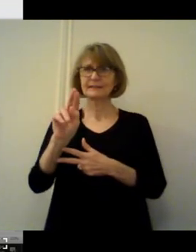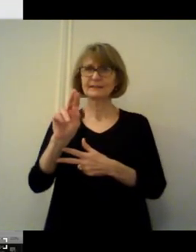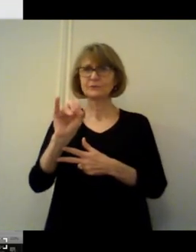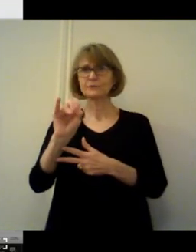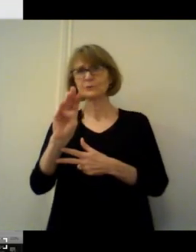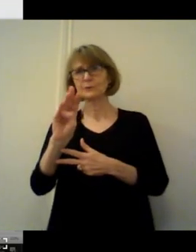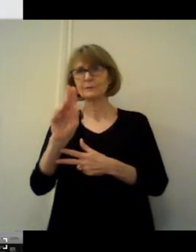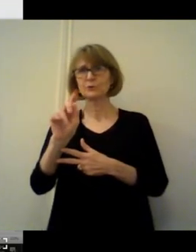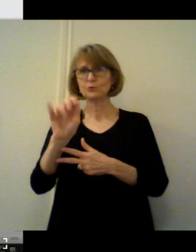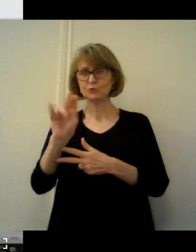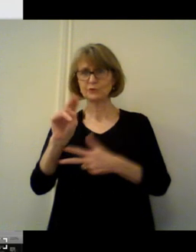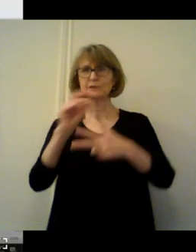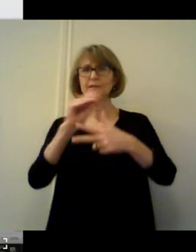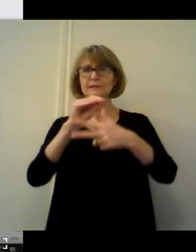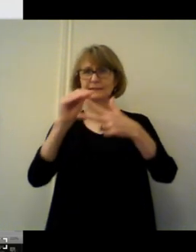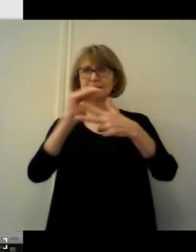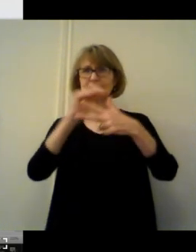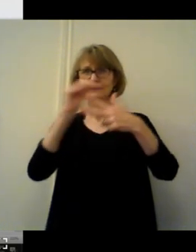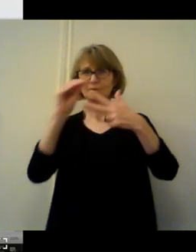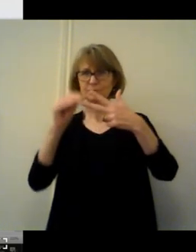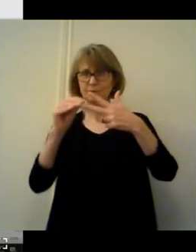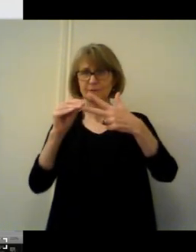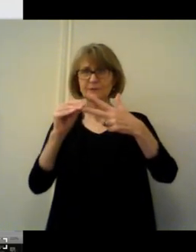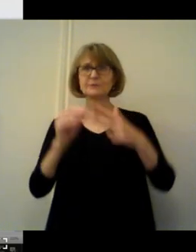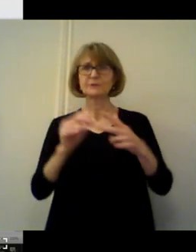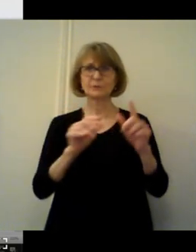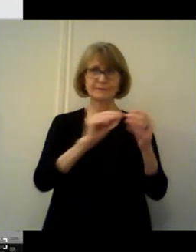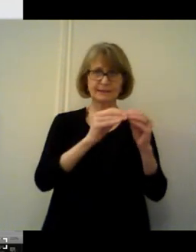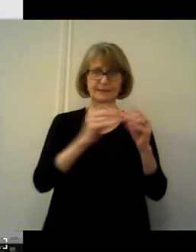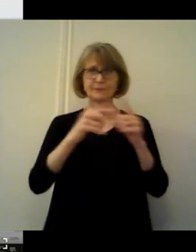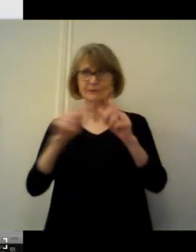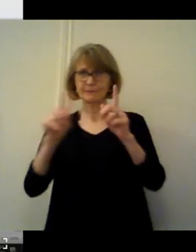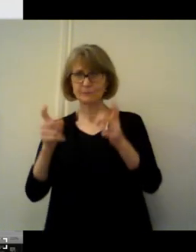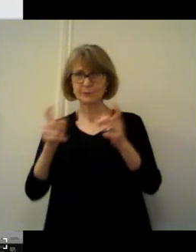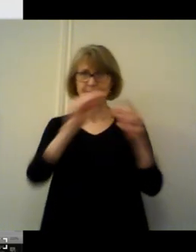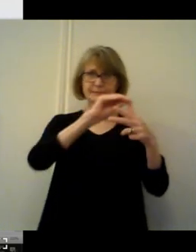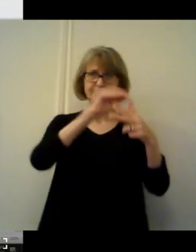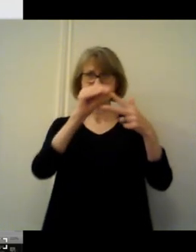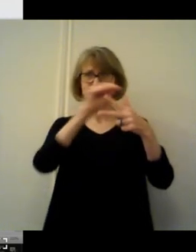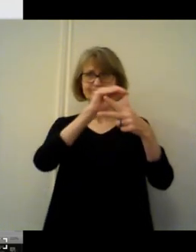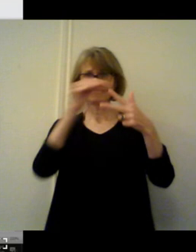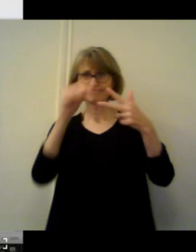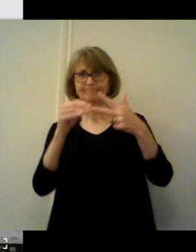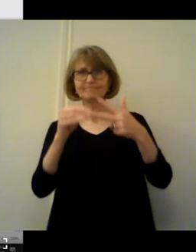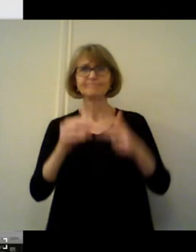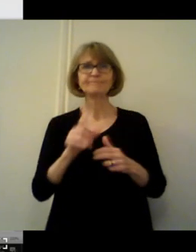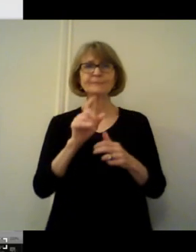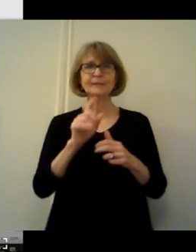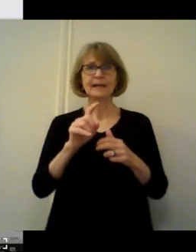distribution property. Okay, so then let's go ahead and we're going to do 8. Here's x plus 1 in